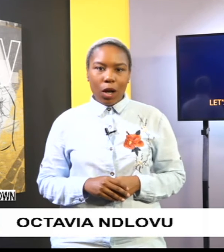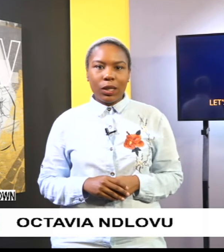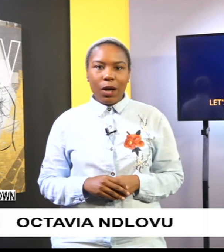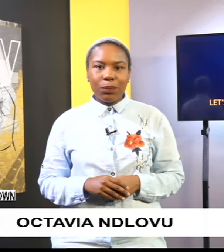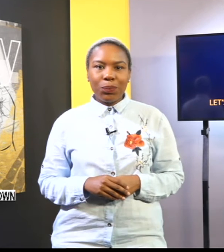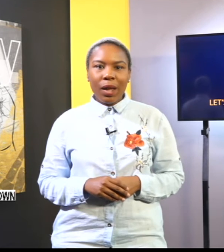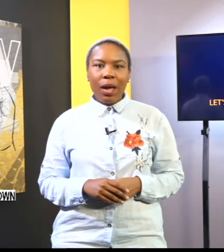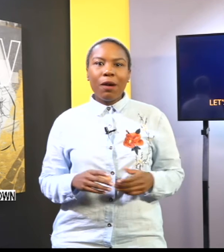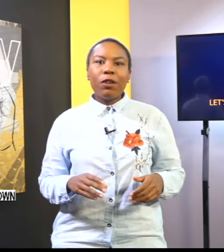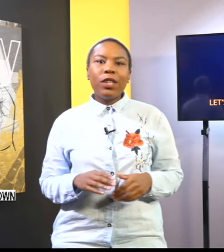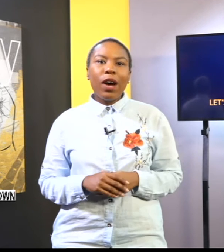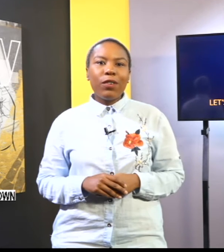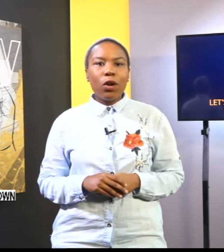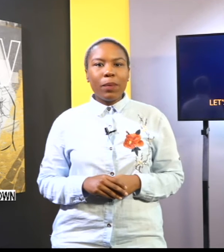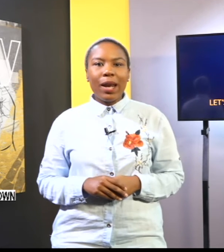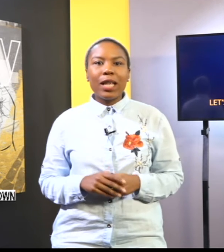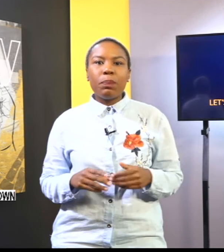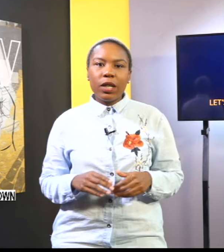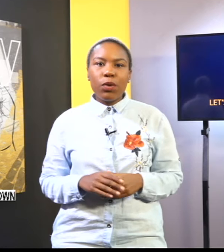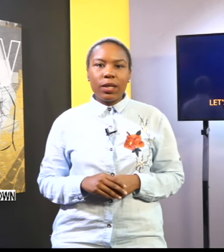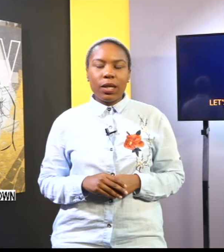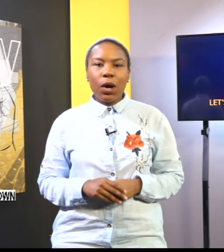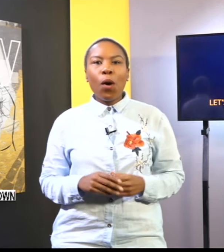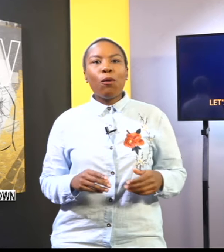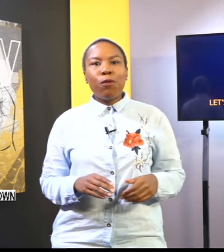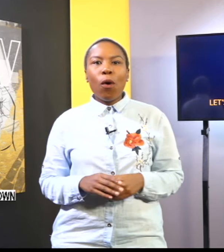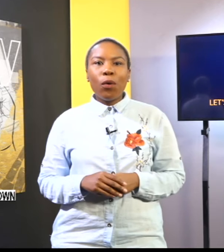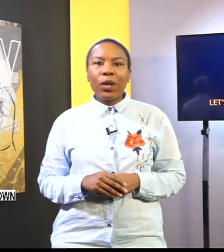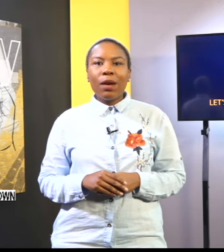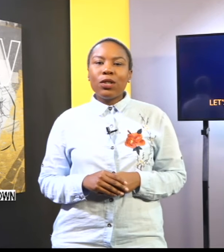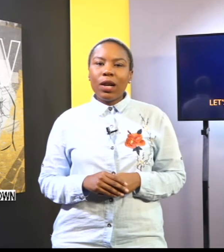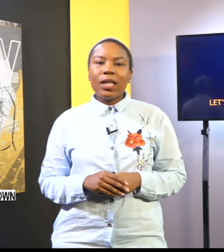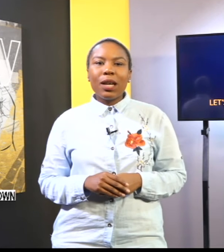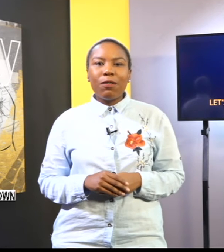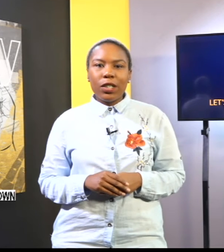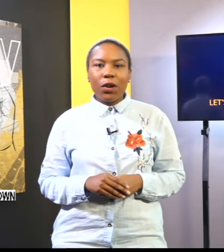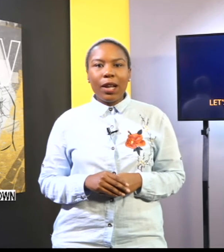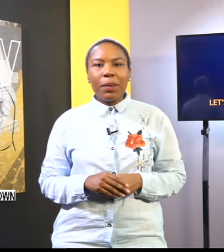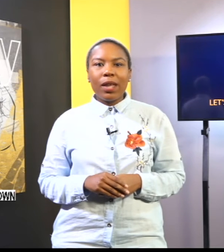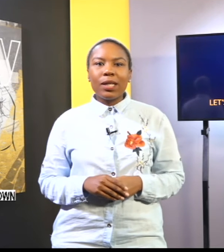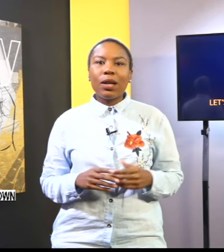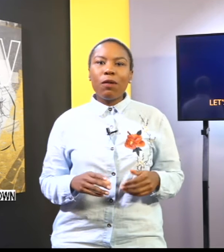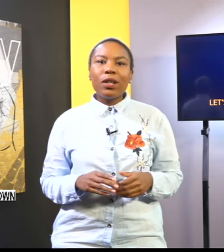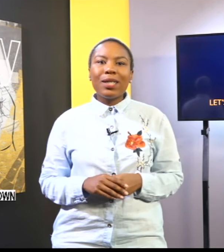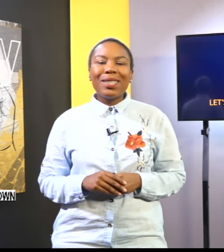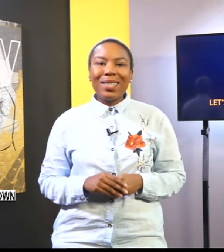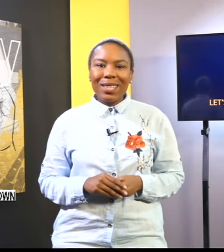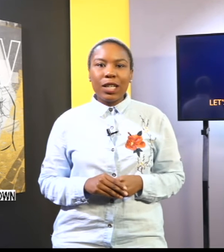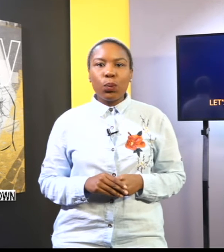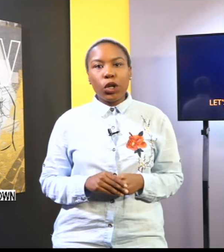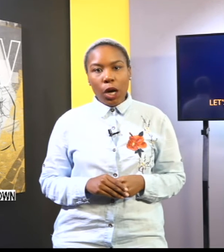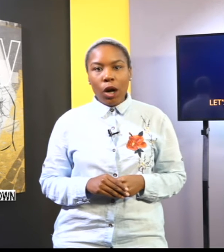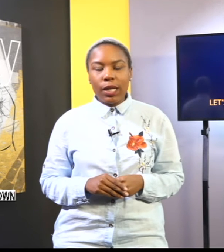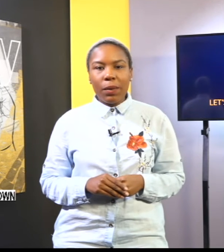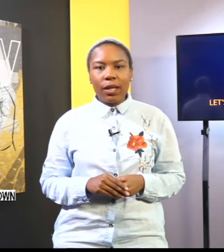the lockdown. A 55-year-old man has been arrested for circulating a video claiming that COVID-19 test kits